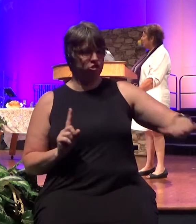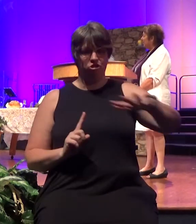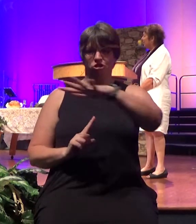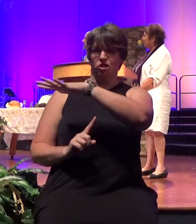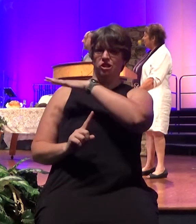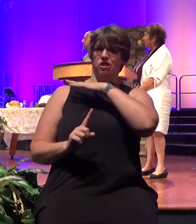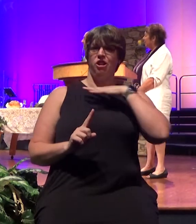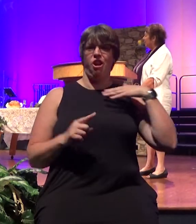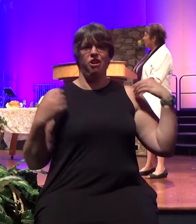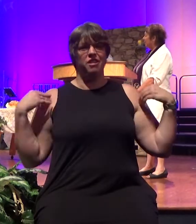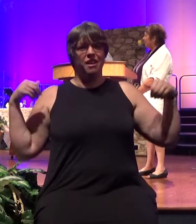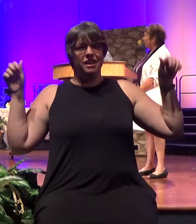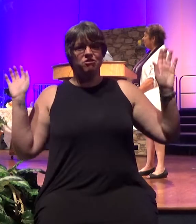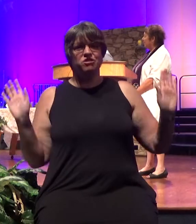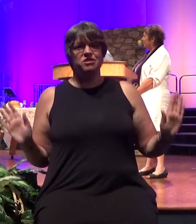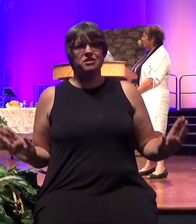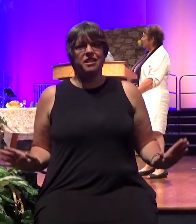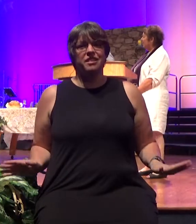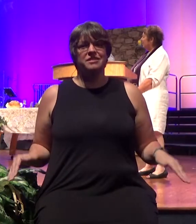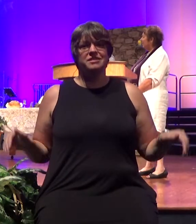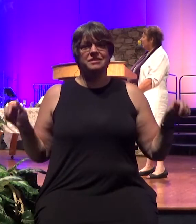angels.